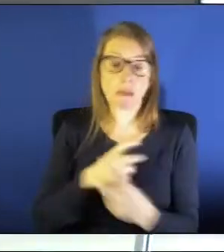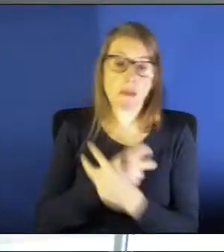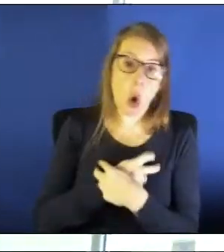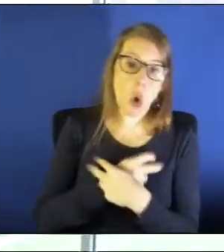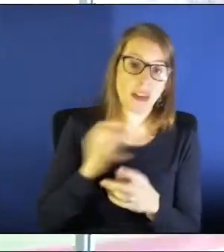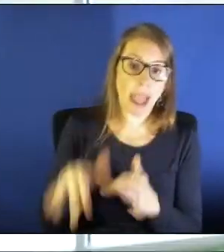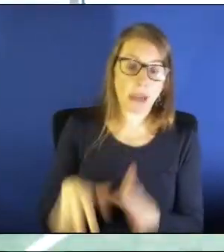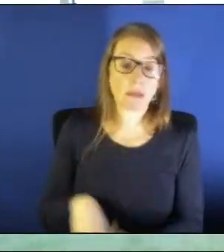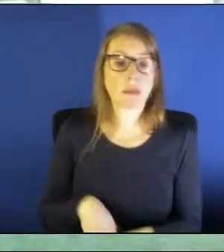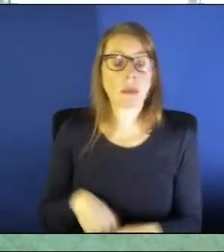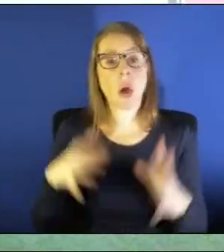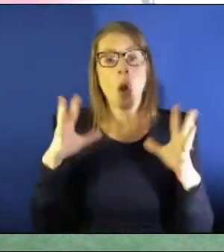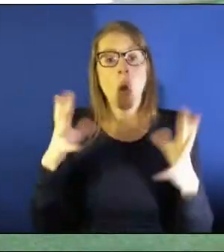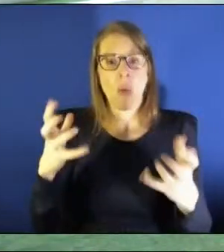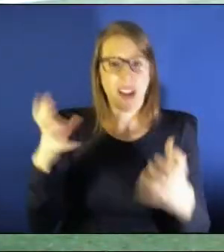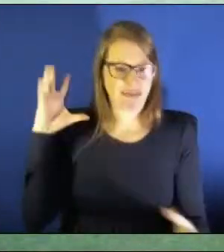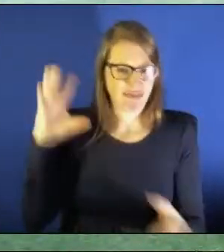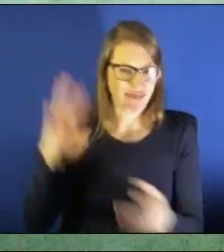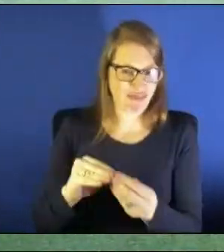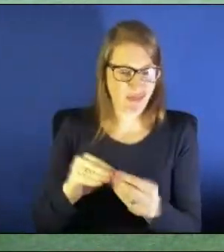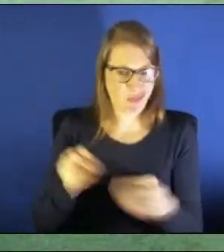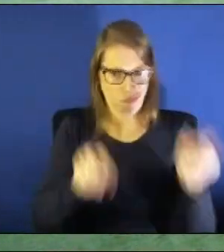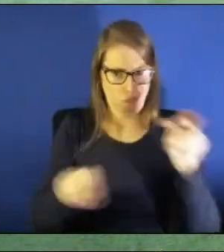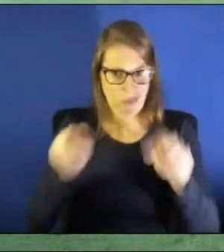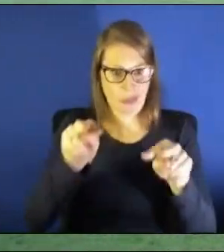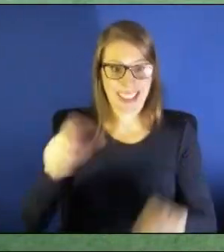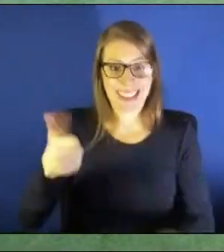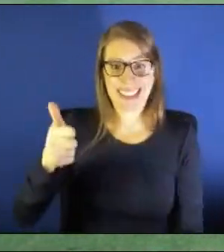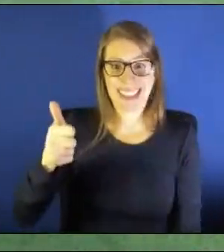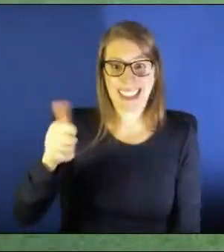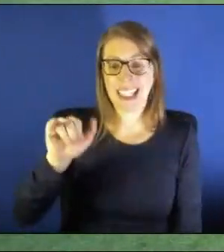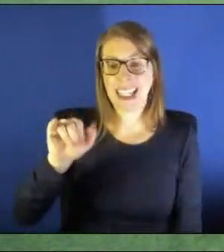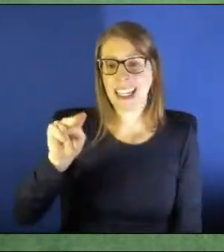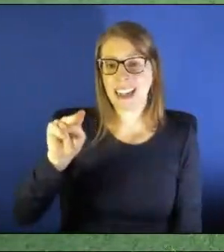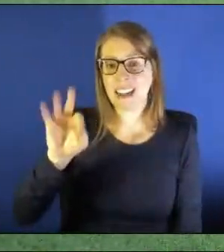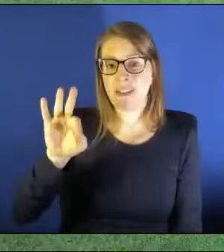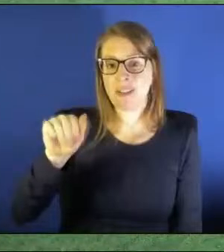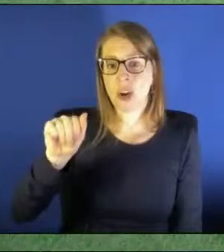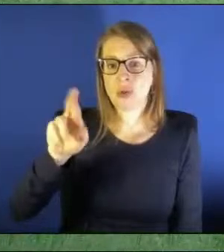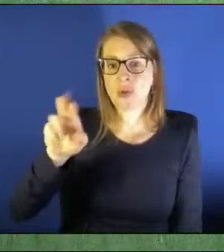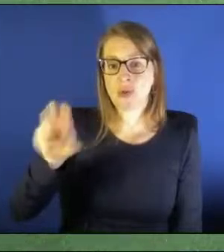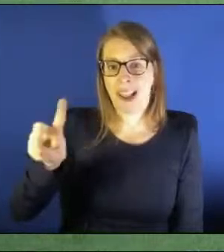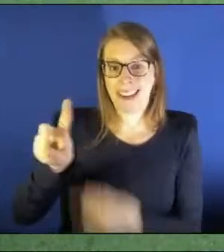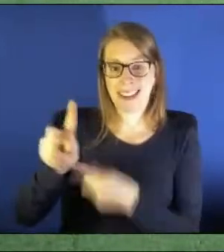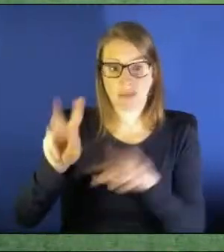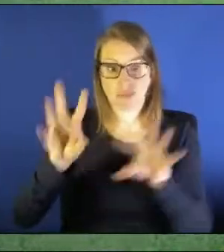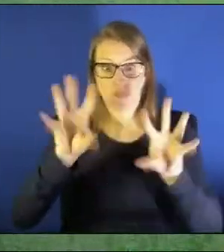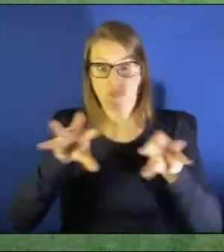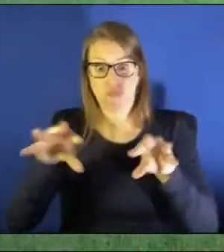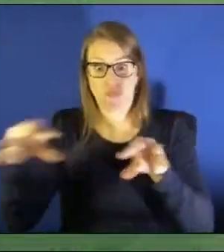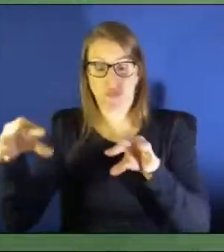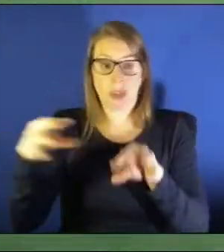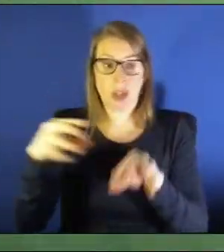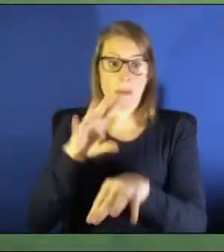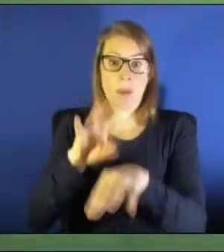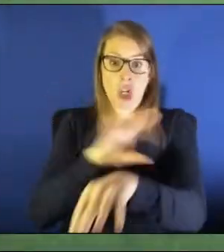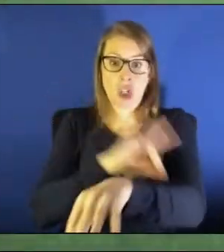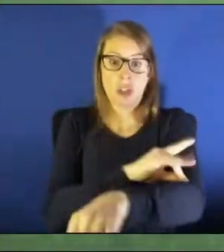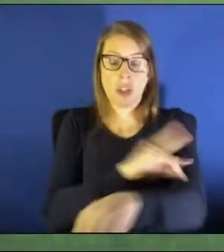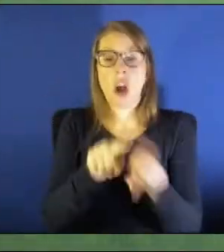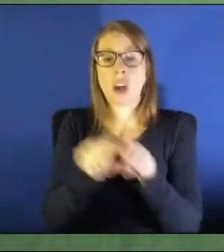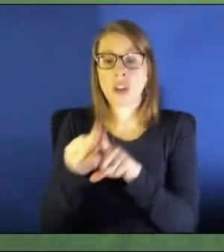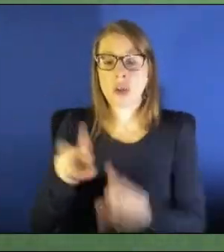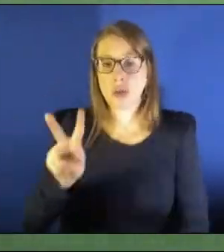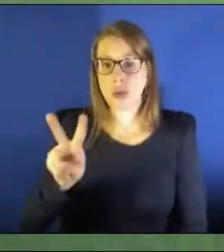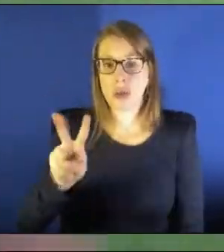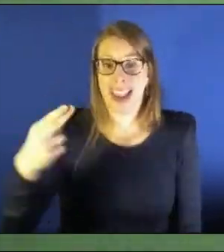view. We've got 10 infrared cameras that are going to capture the movement of the markers, along with 2 HD video cameras that we can go back